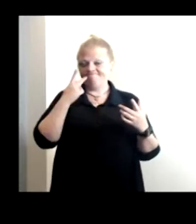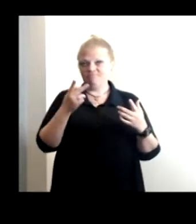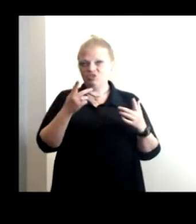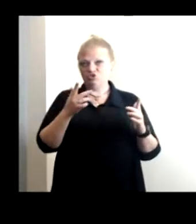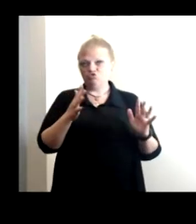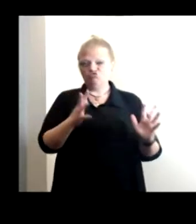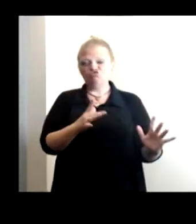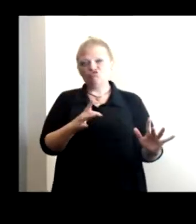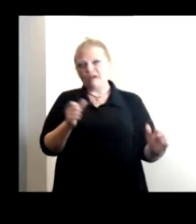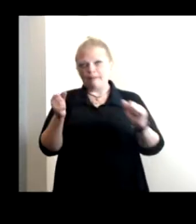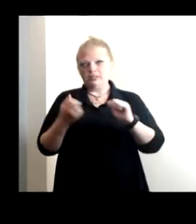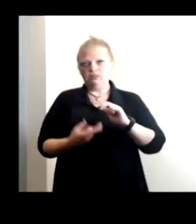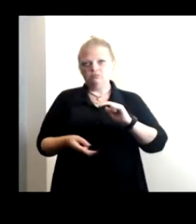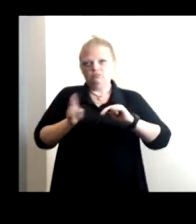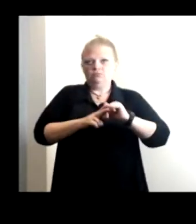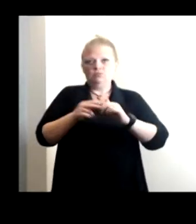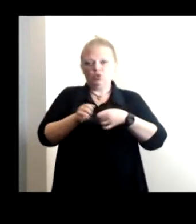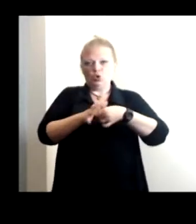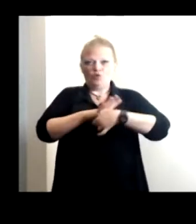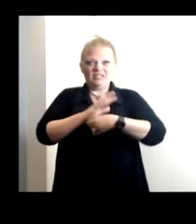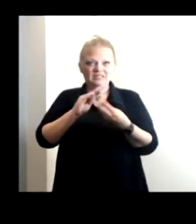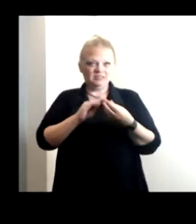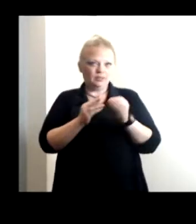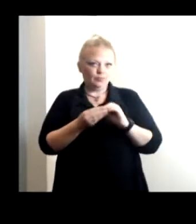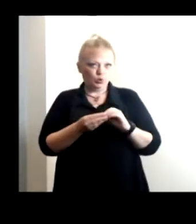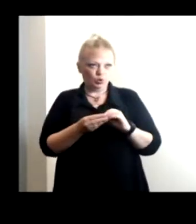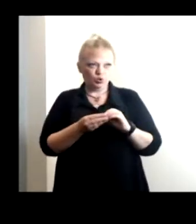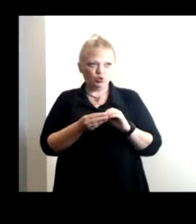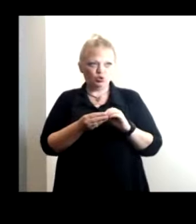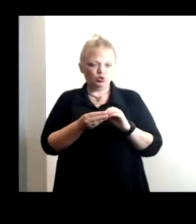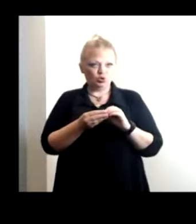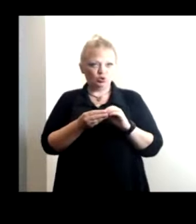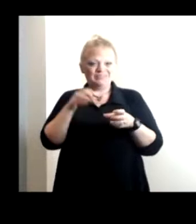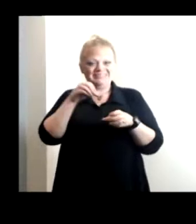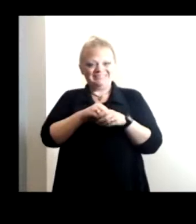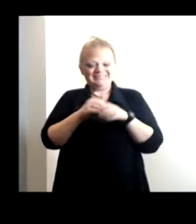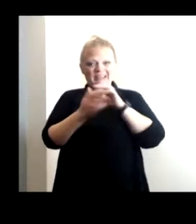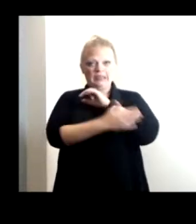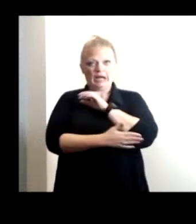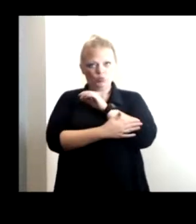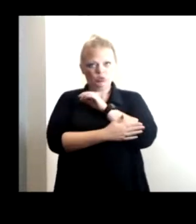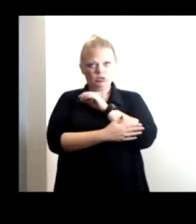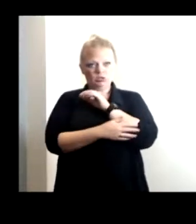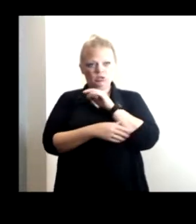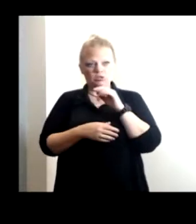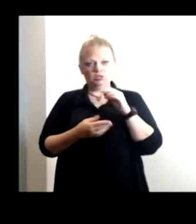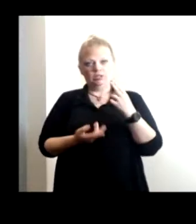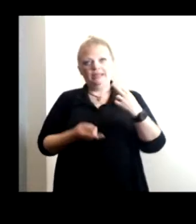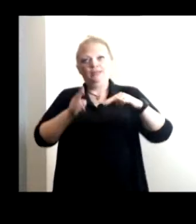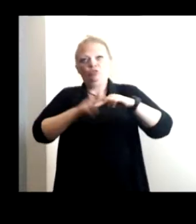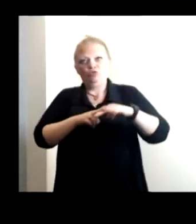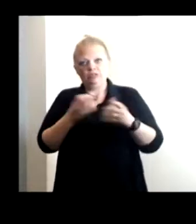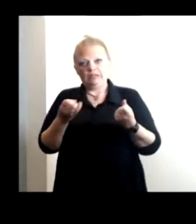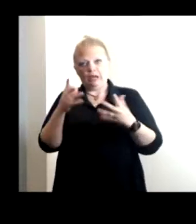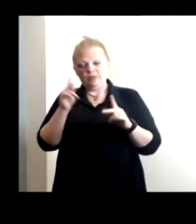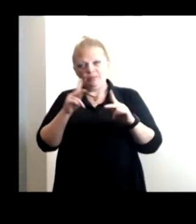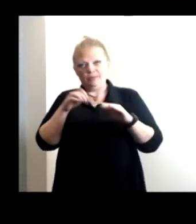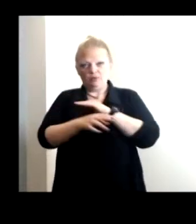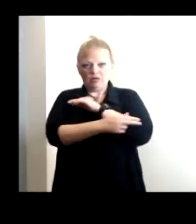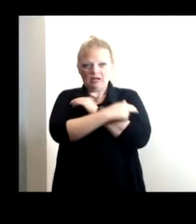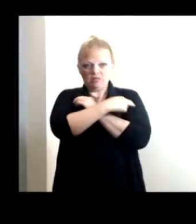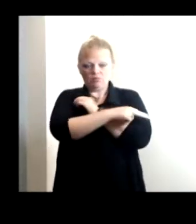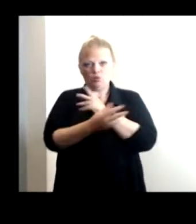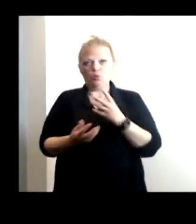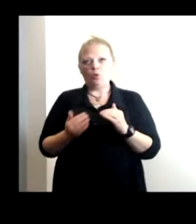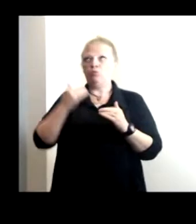rapidly increasing COVID-19 numbers in our county increases in hospitalizations above and beyond where we